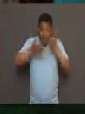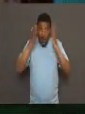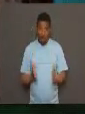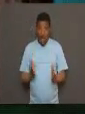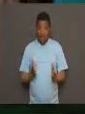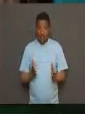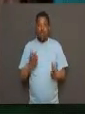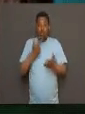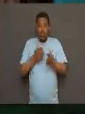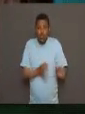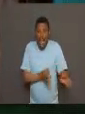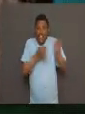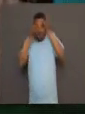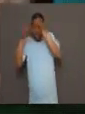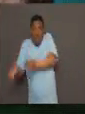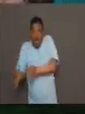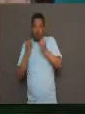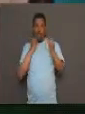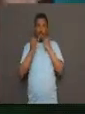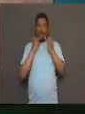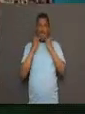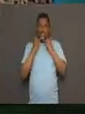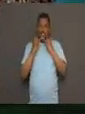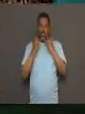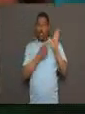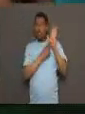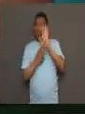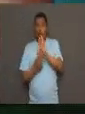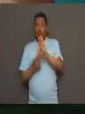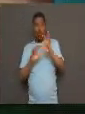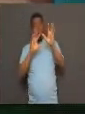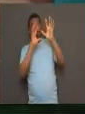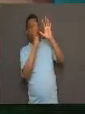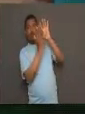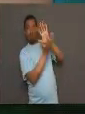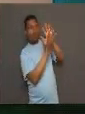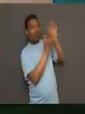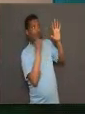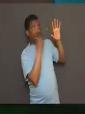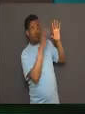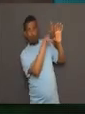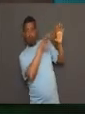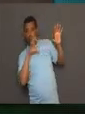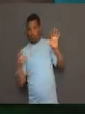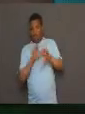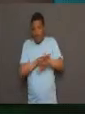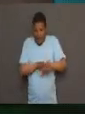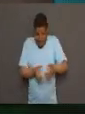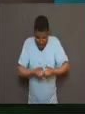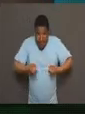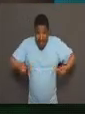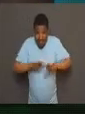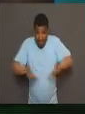by cartographers to transfer the information shown on globes to